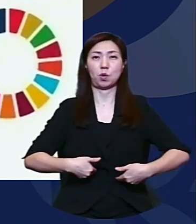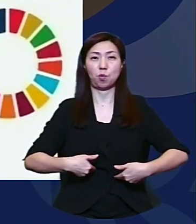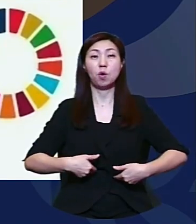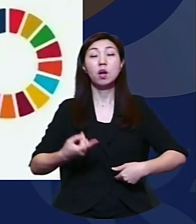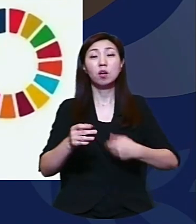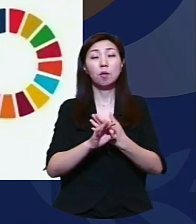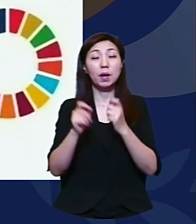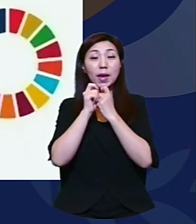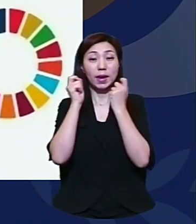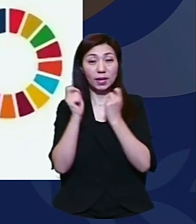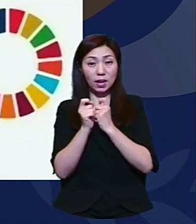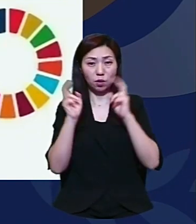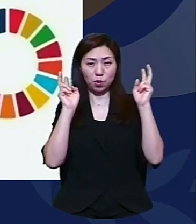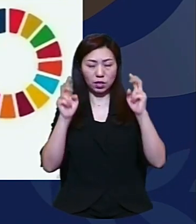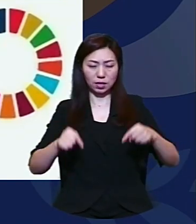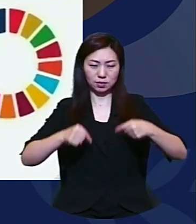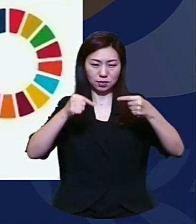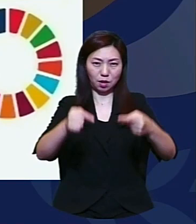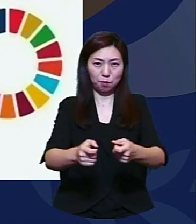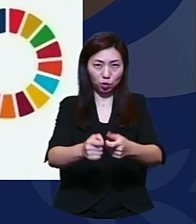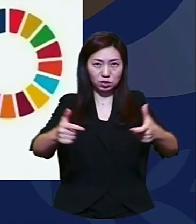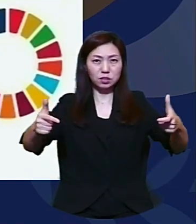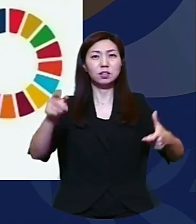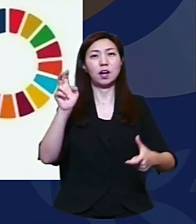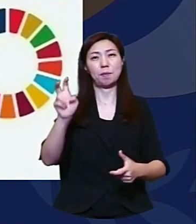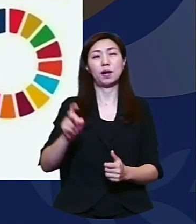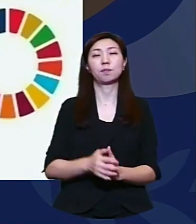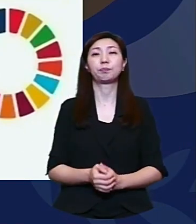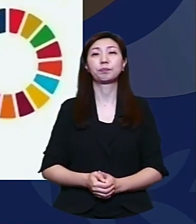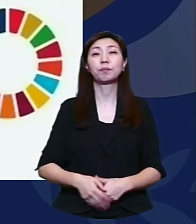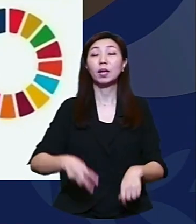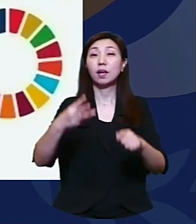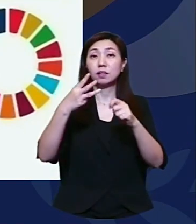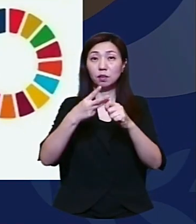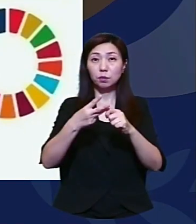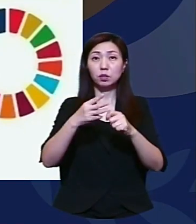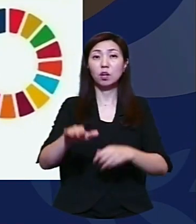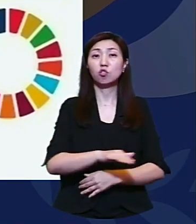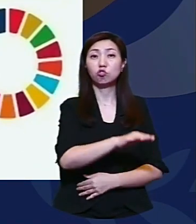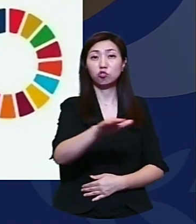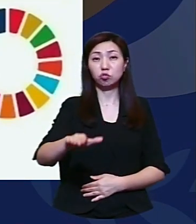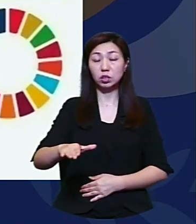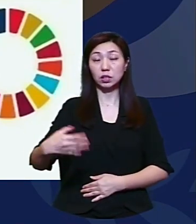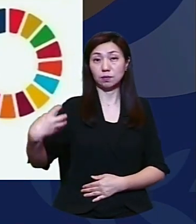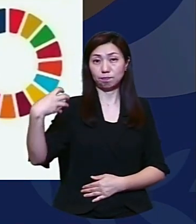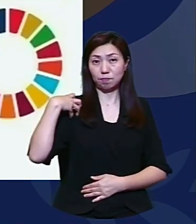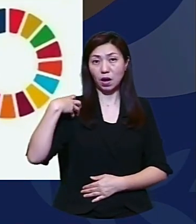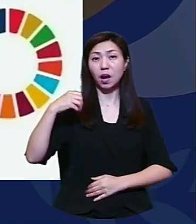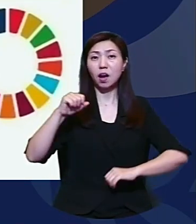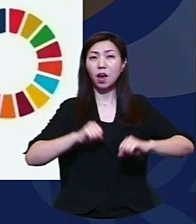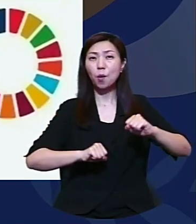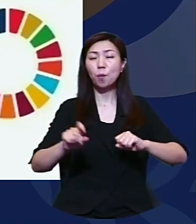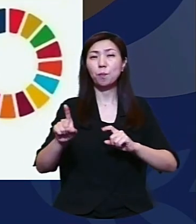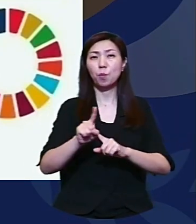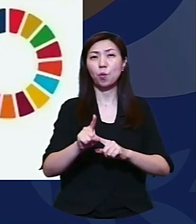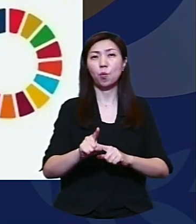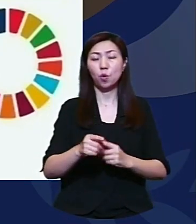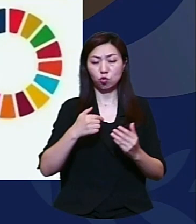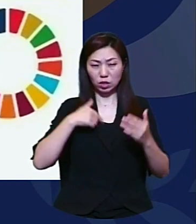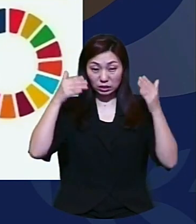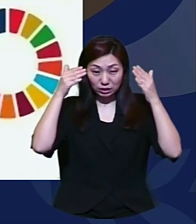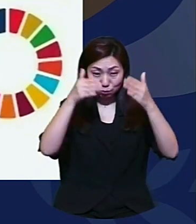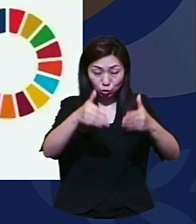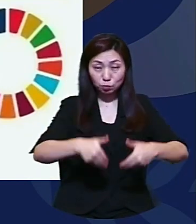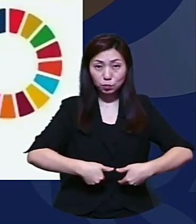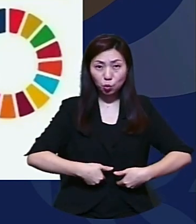too. And my third action, where I think we need some focus, is what the UN system likes to call